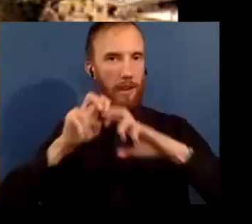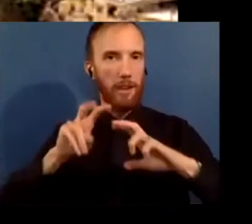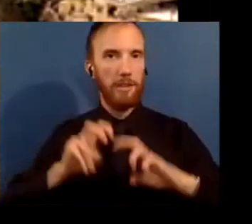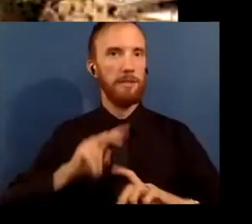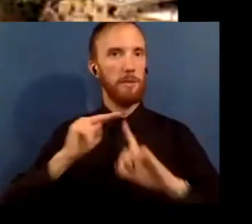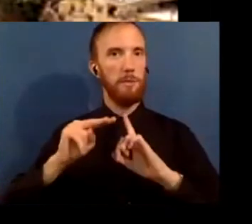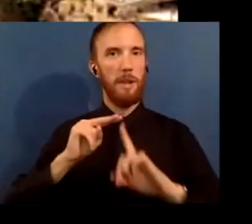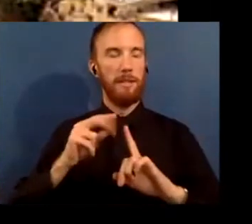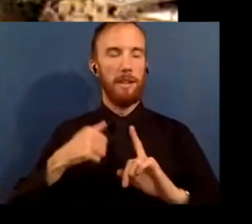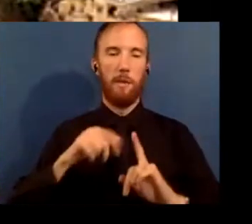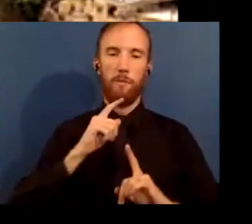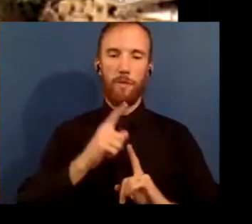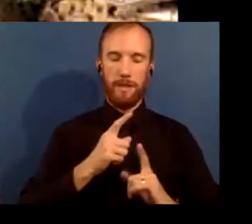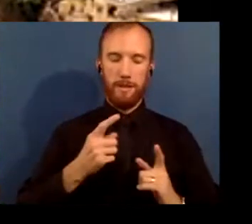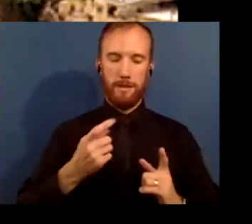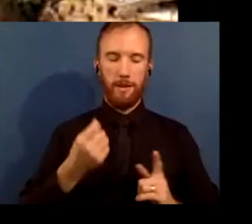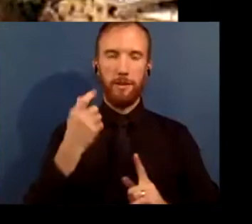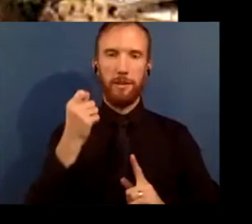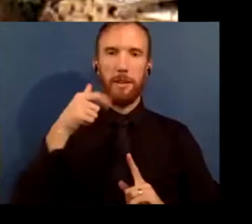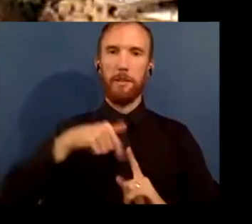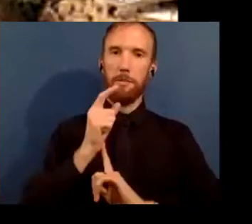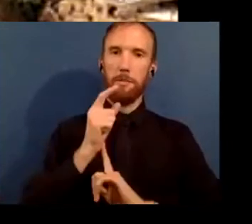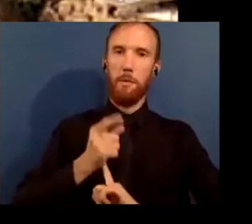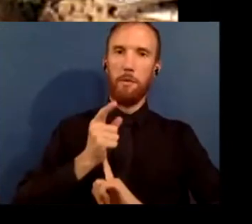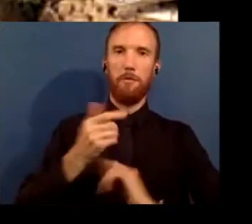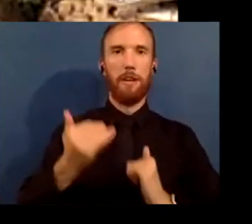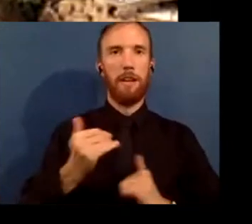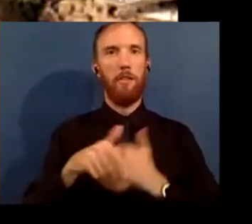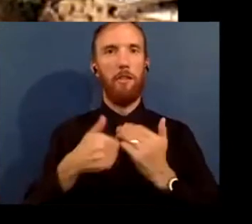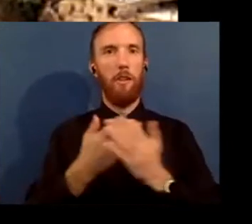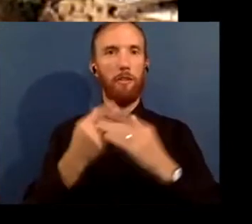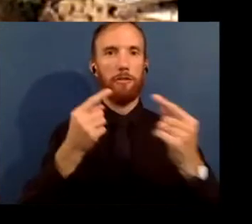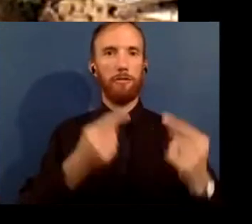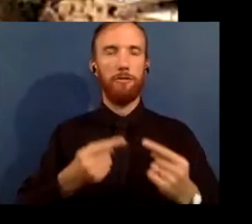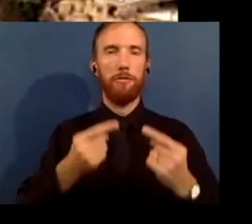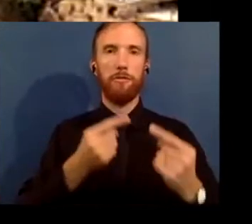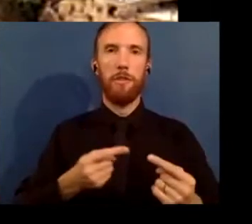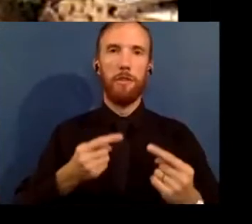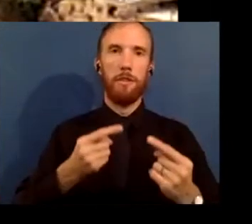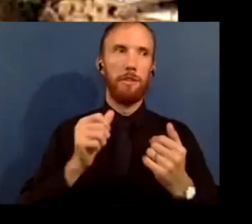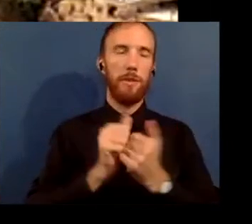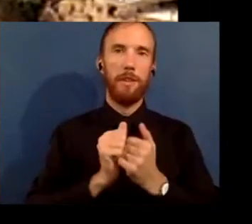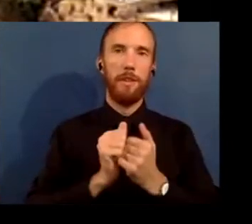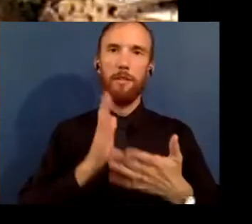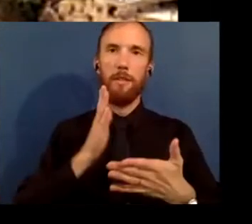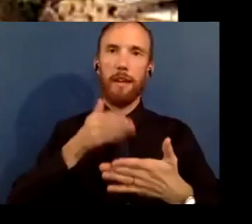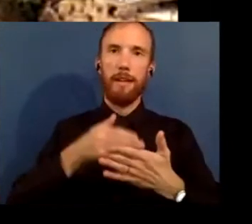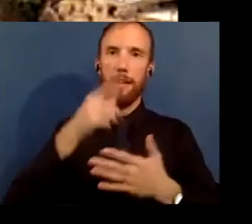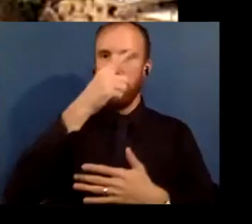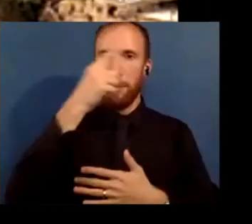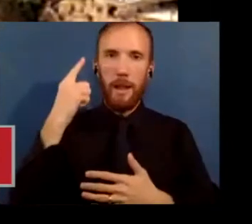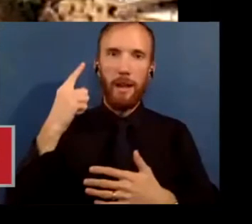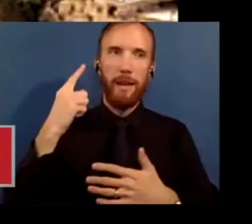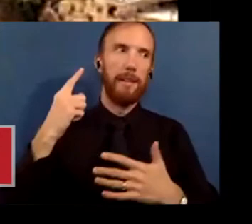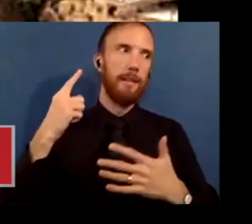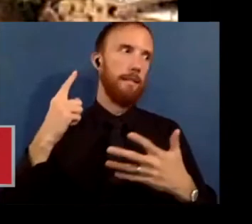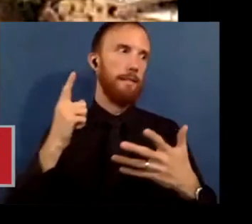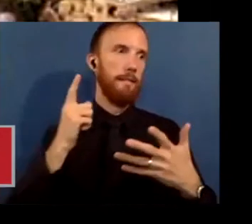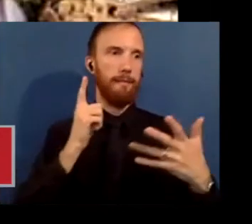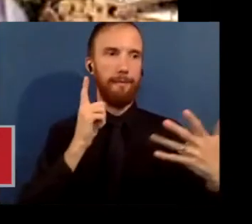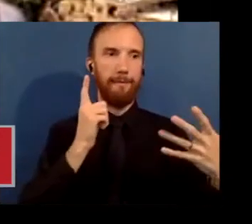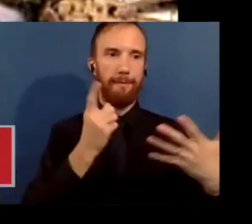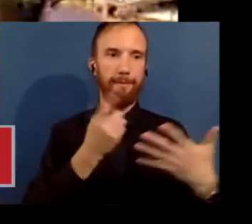in, both in terms of all the struggles around anti-Blackness and police violence, it's easy